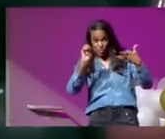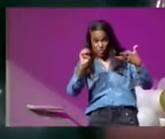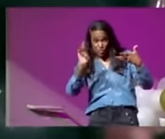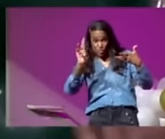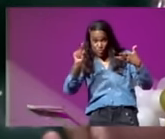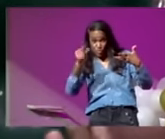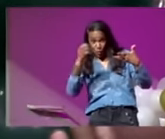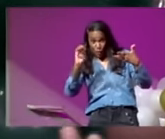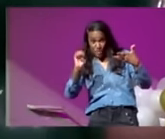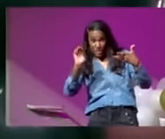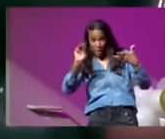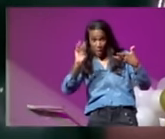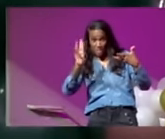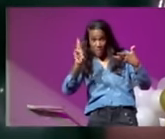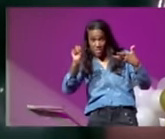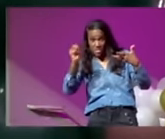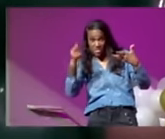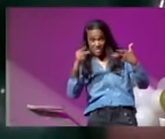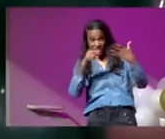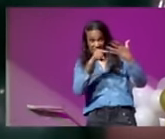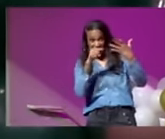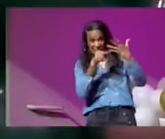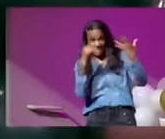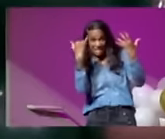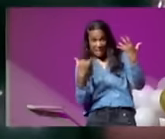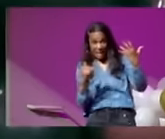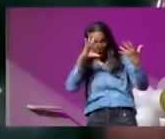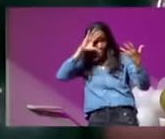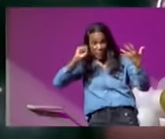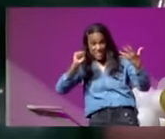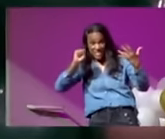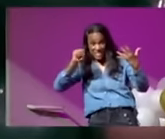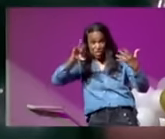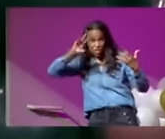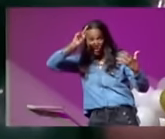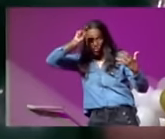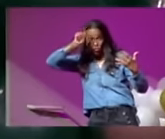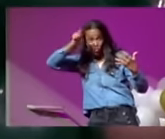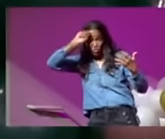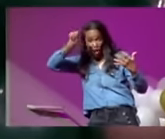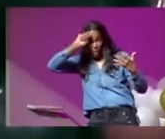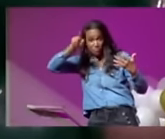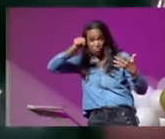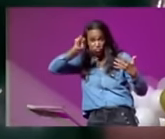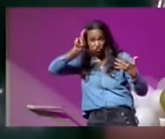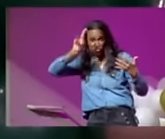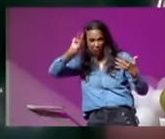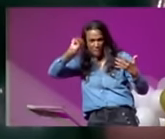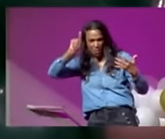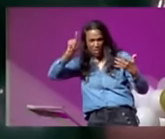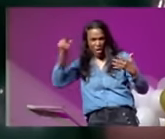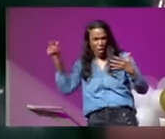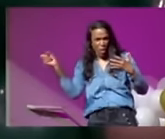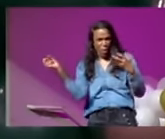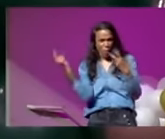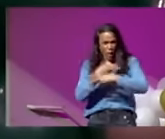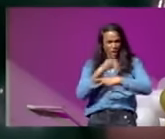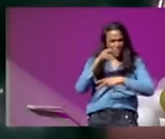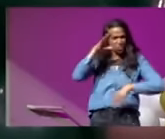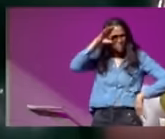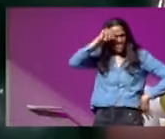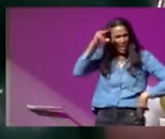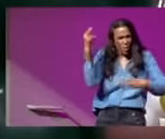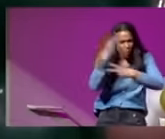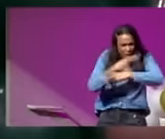comes MAGA. MAGA, the most corrupt president in the history of this country, whose policies